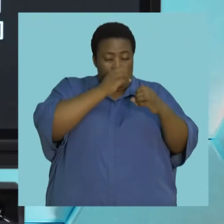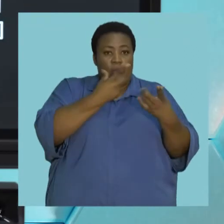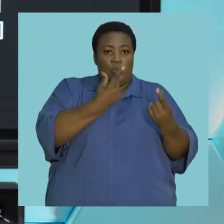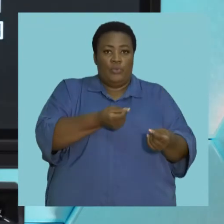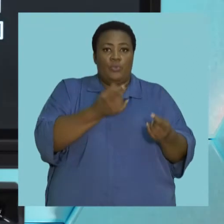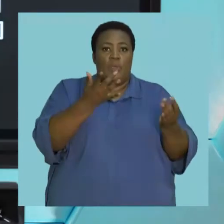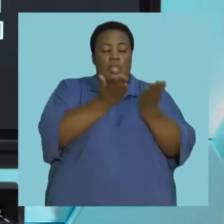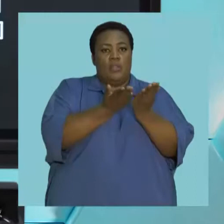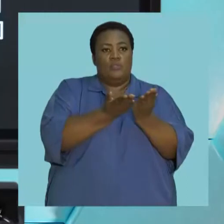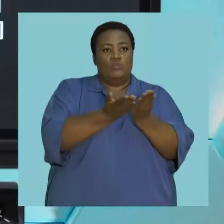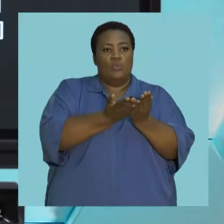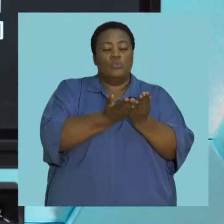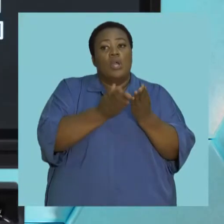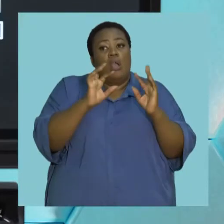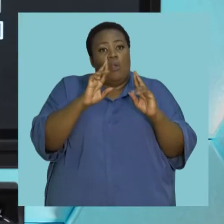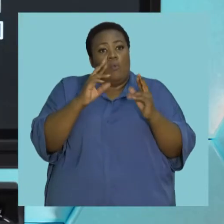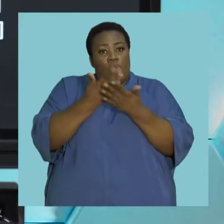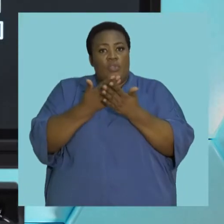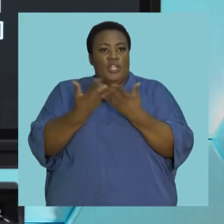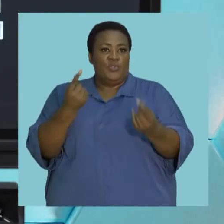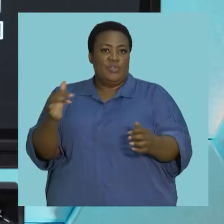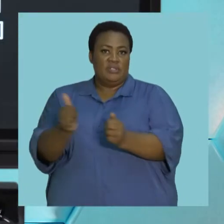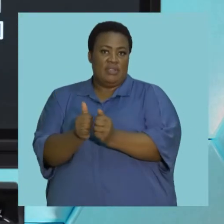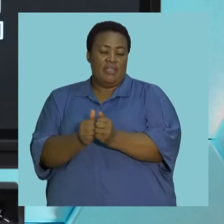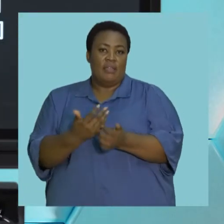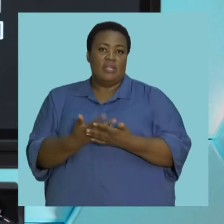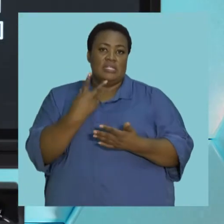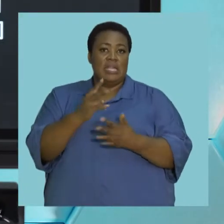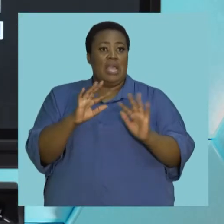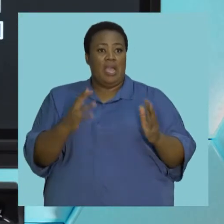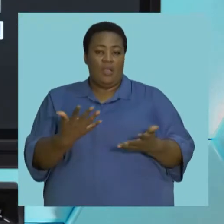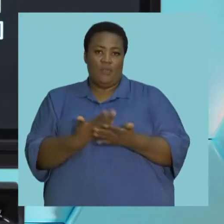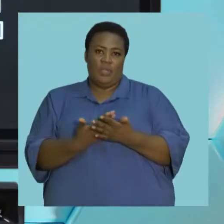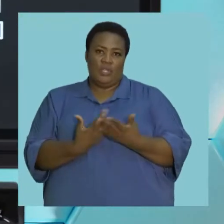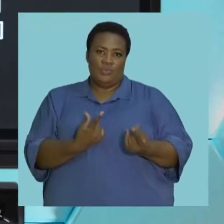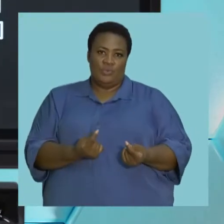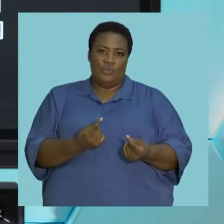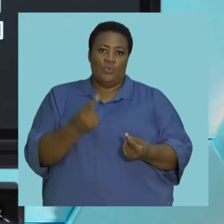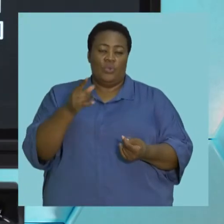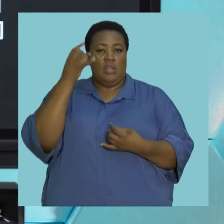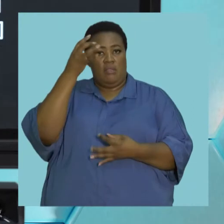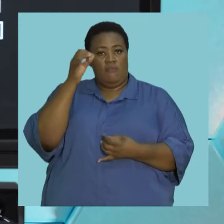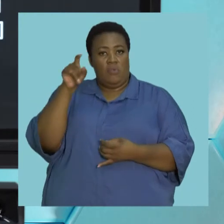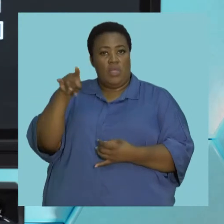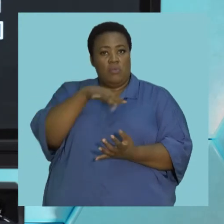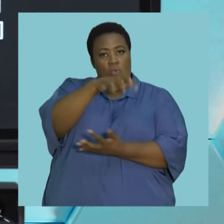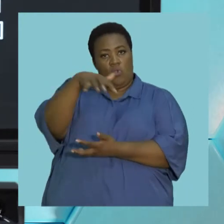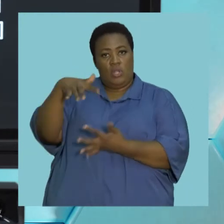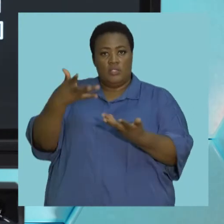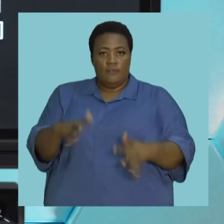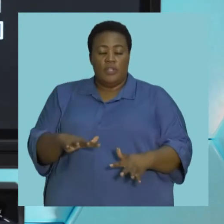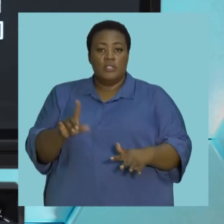this with you together to plot a graph and see how that would be illustrated graphically from a set of data that has been